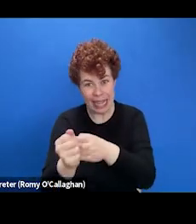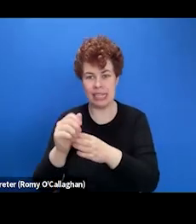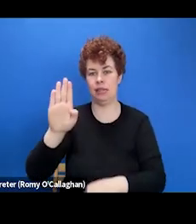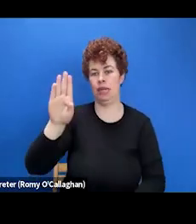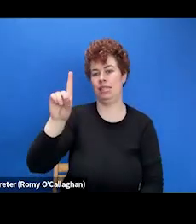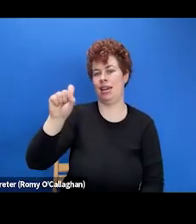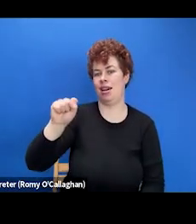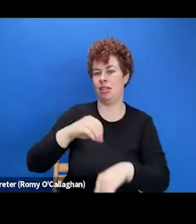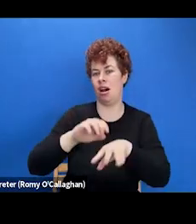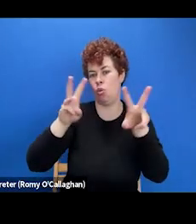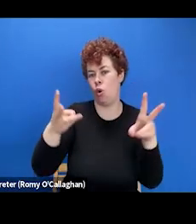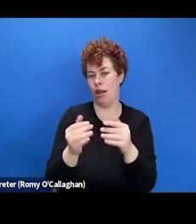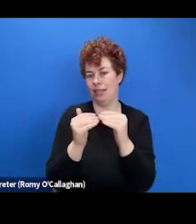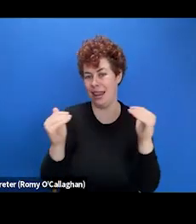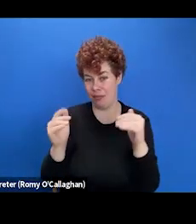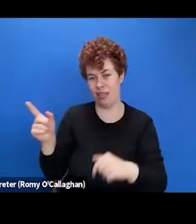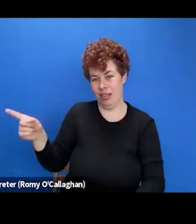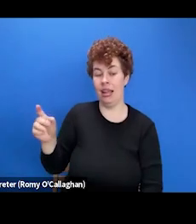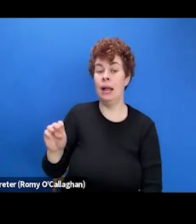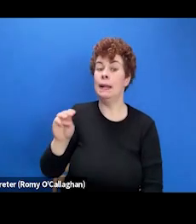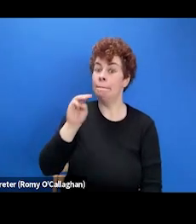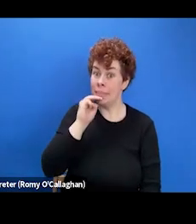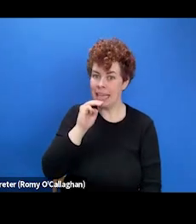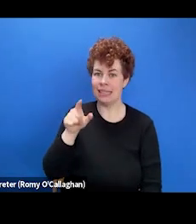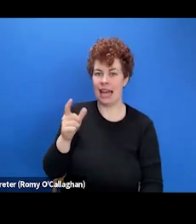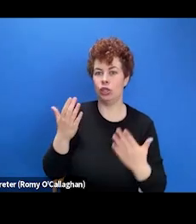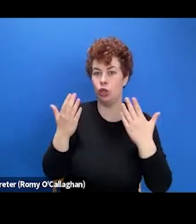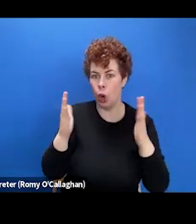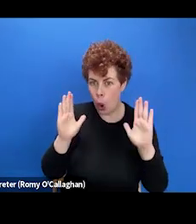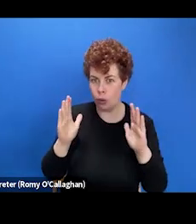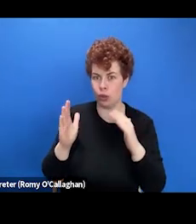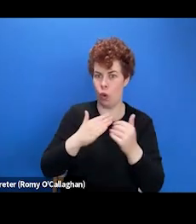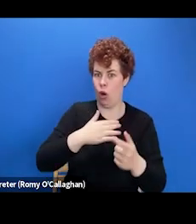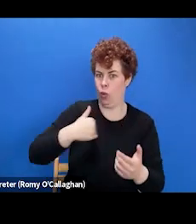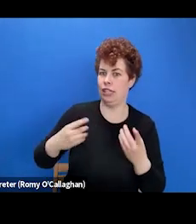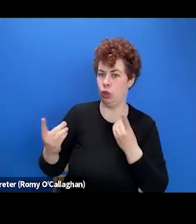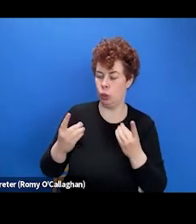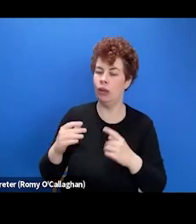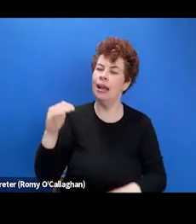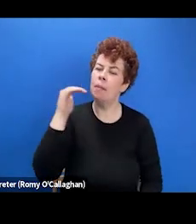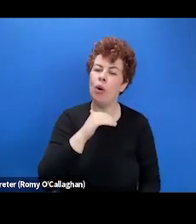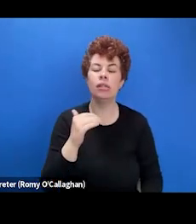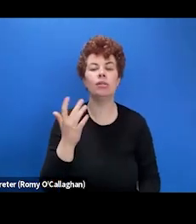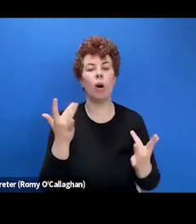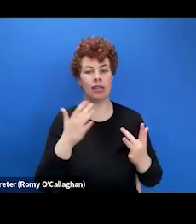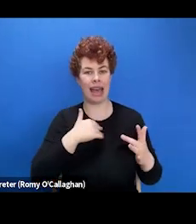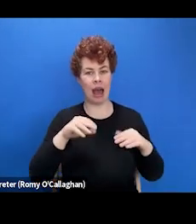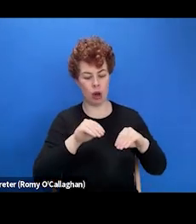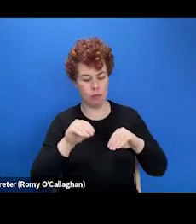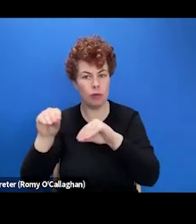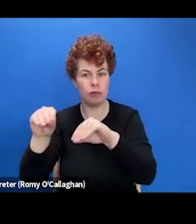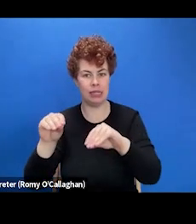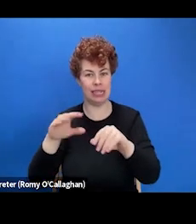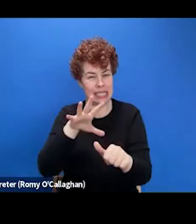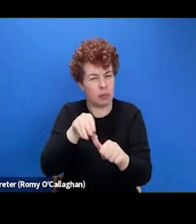and that gives direction to what the movement does and calls for. And so it's very important as a solidarity movement. I think this is very